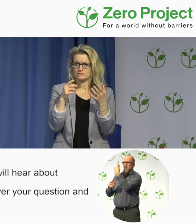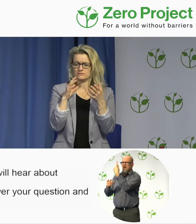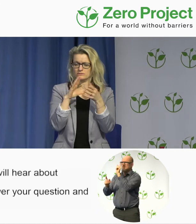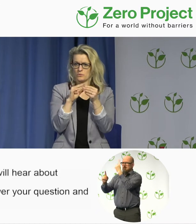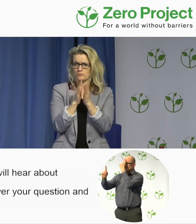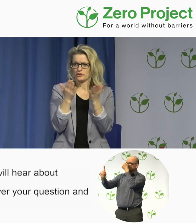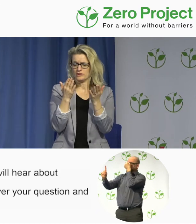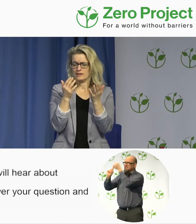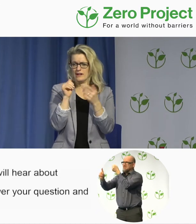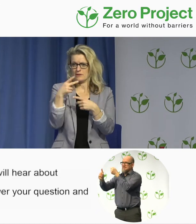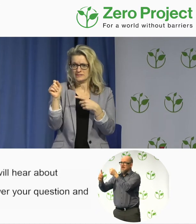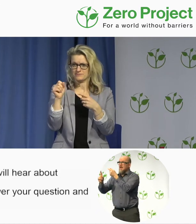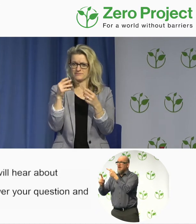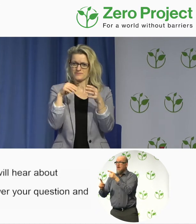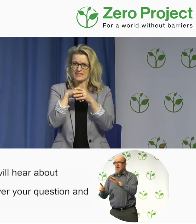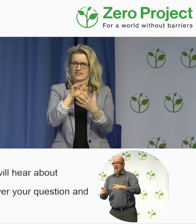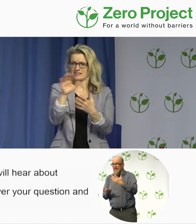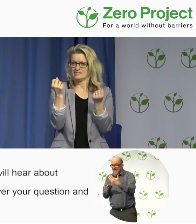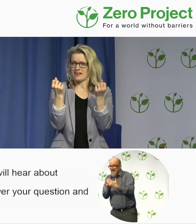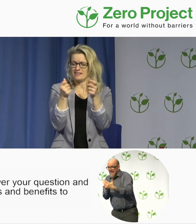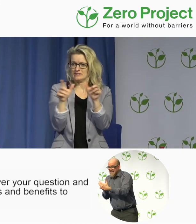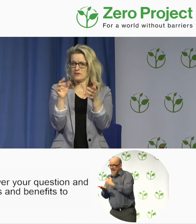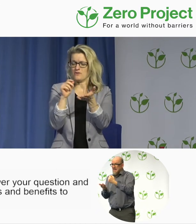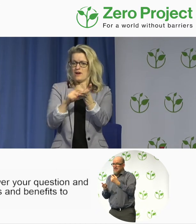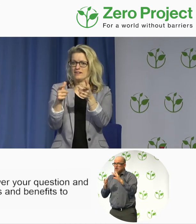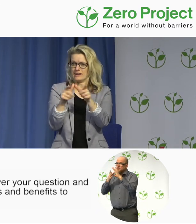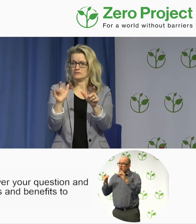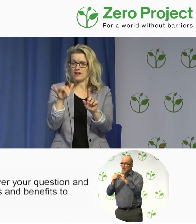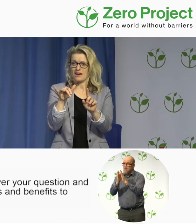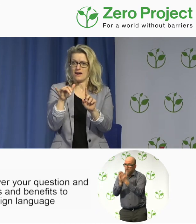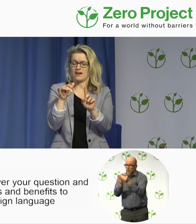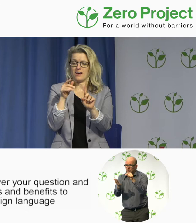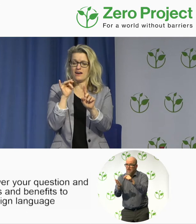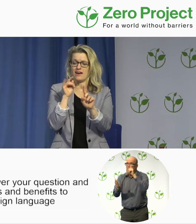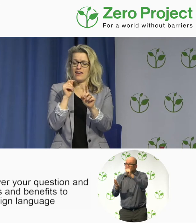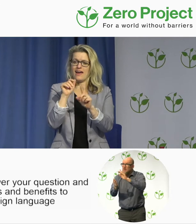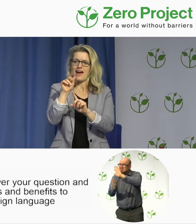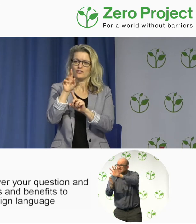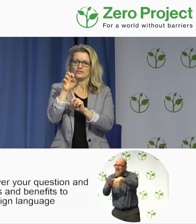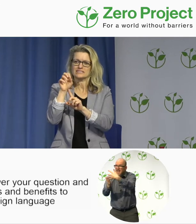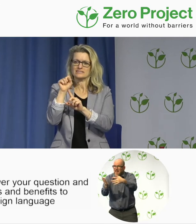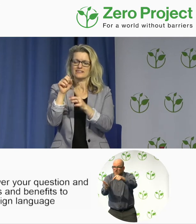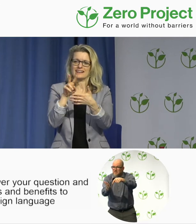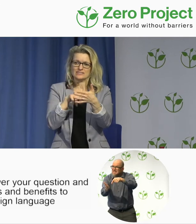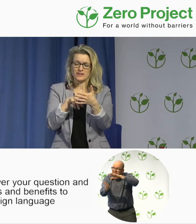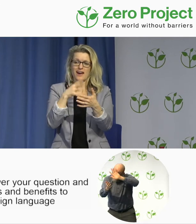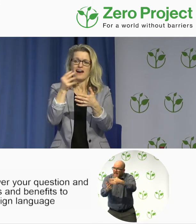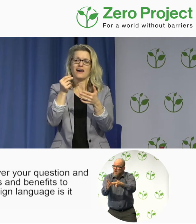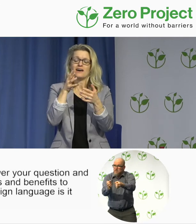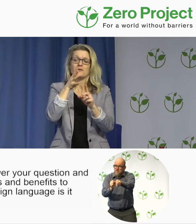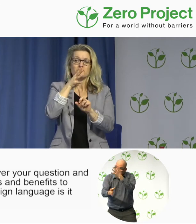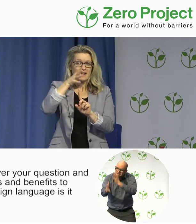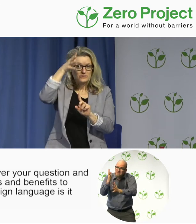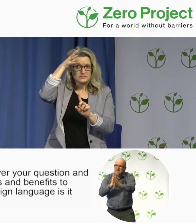and benefits of having storybook apps available in each country's sign language is that